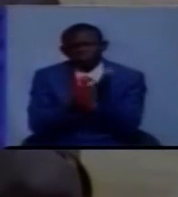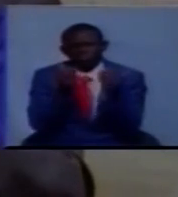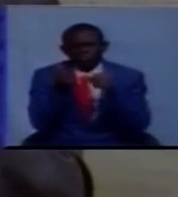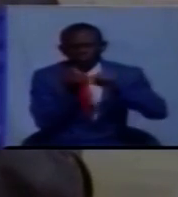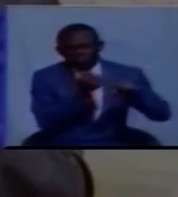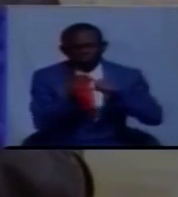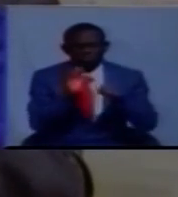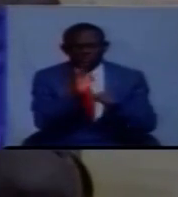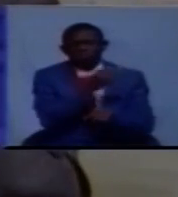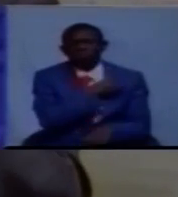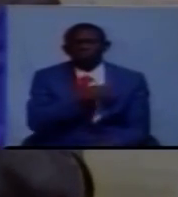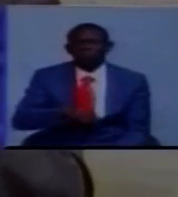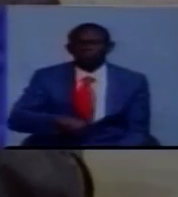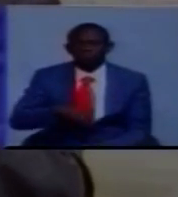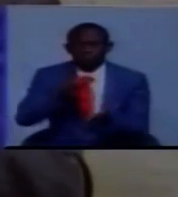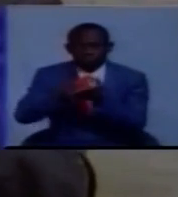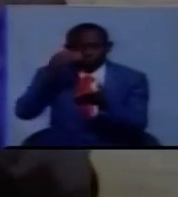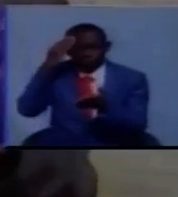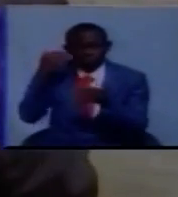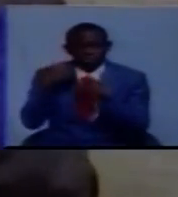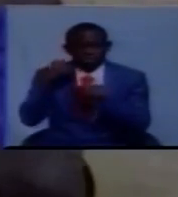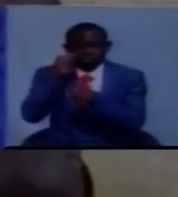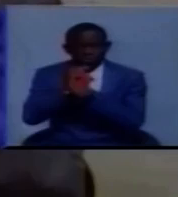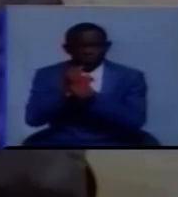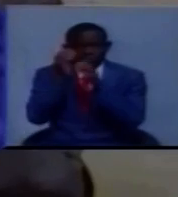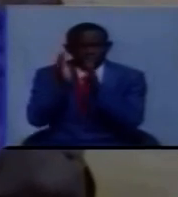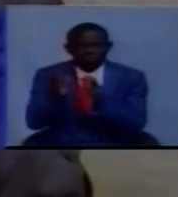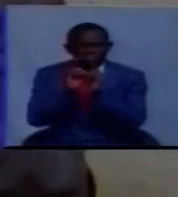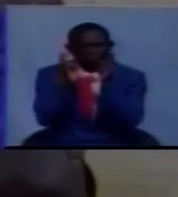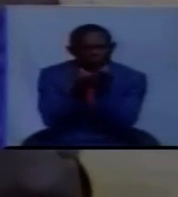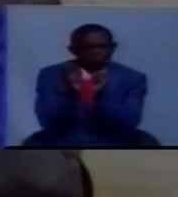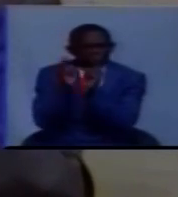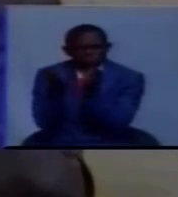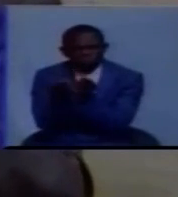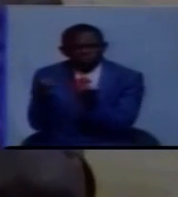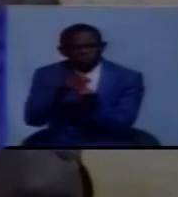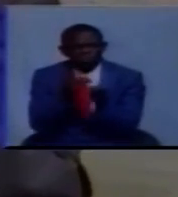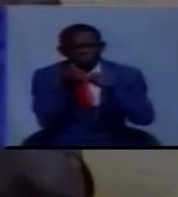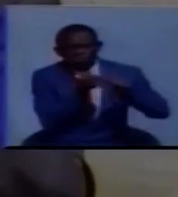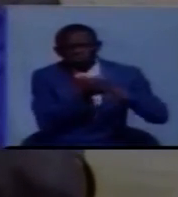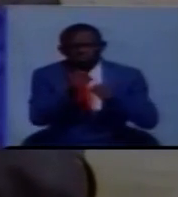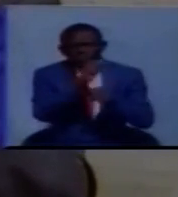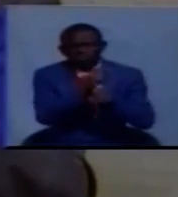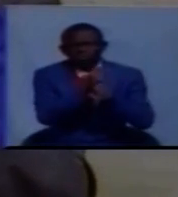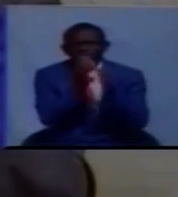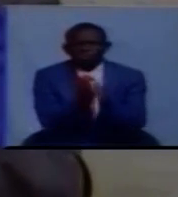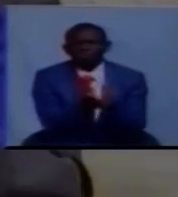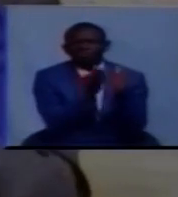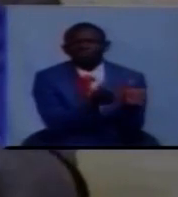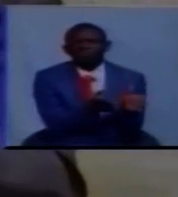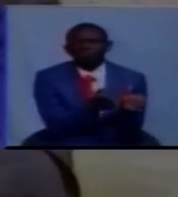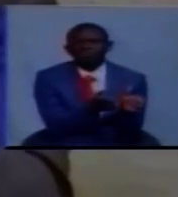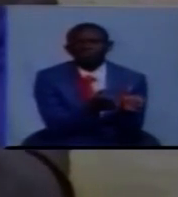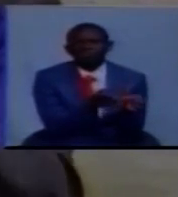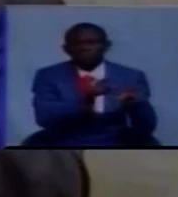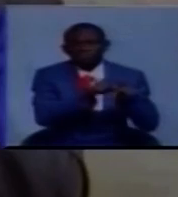institutions like the trade unions to protect their members. That's why we have labor offices. Those who are not unionized, they can be able to our labor offices. That's